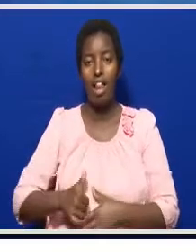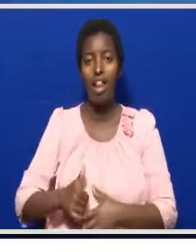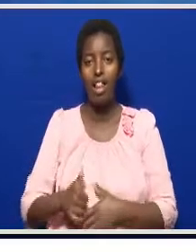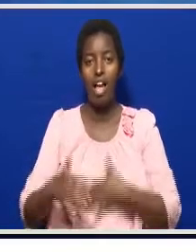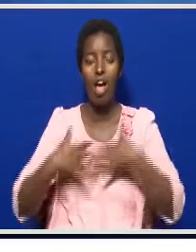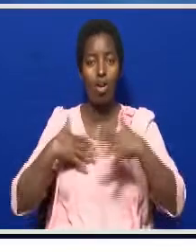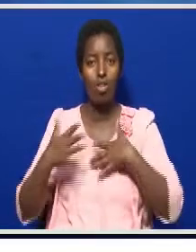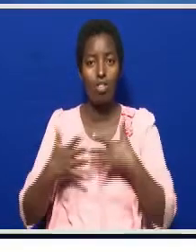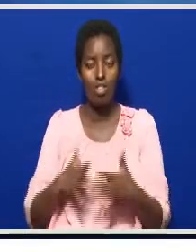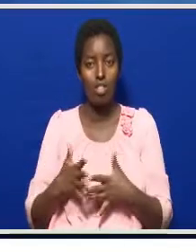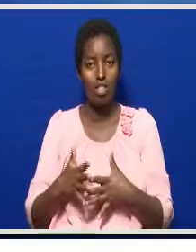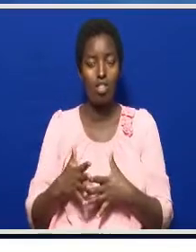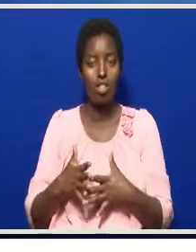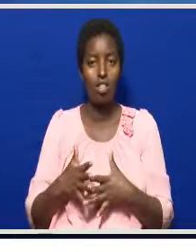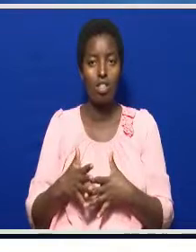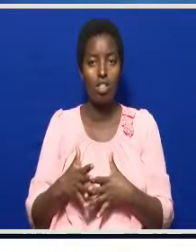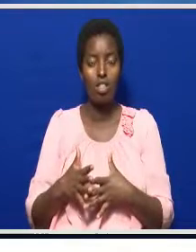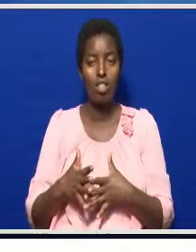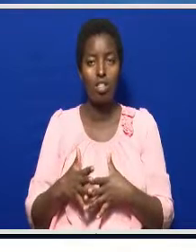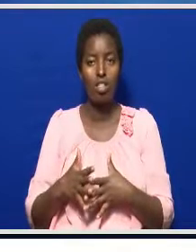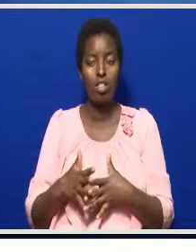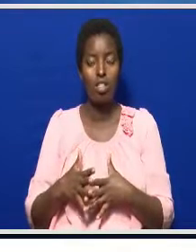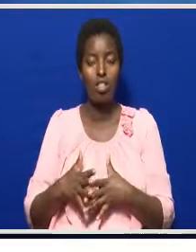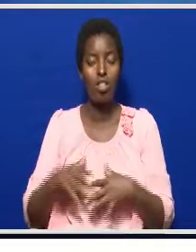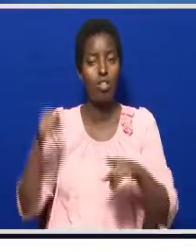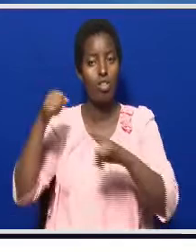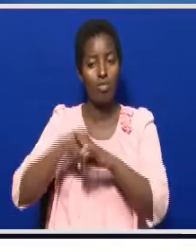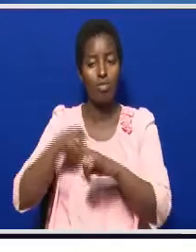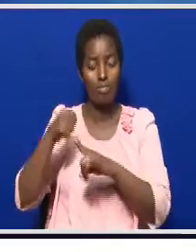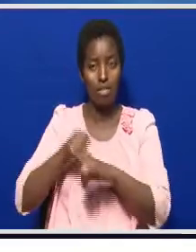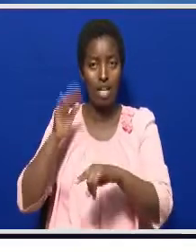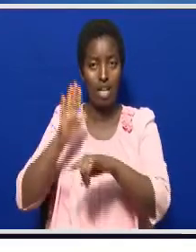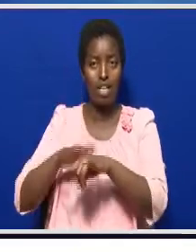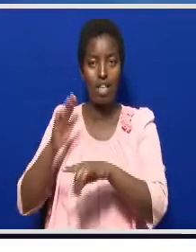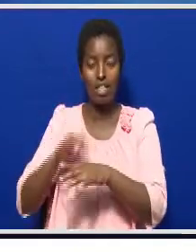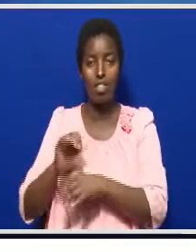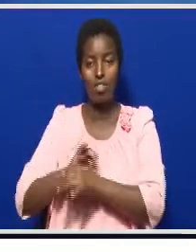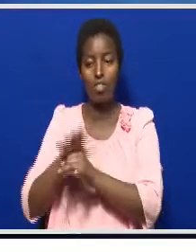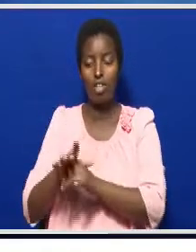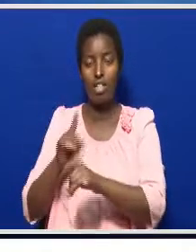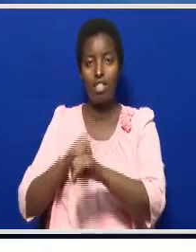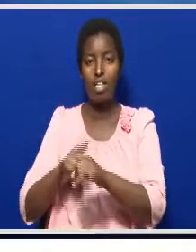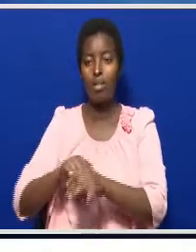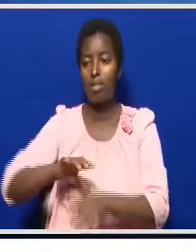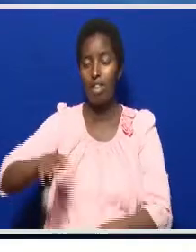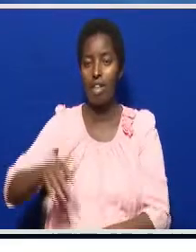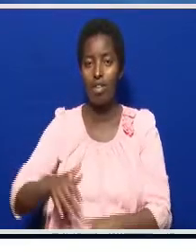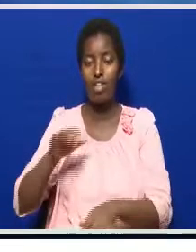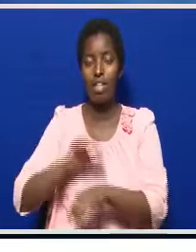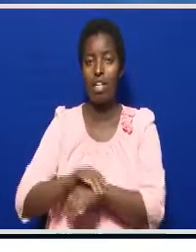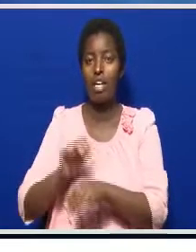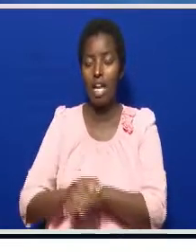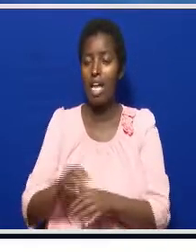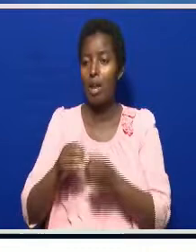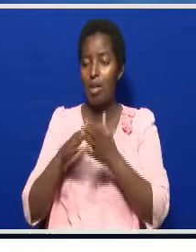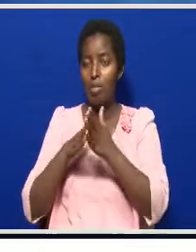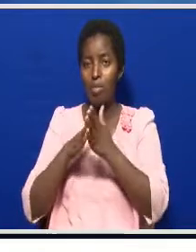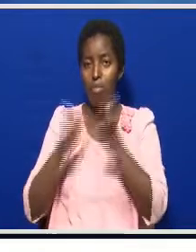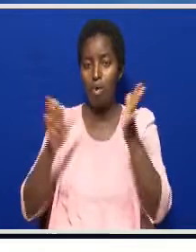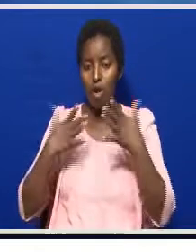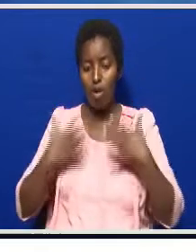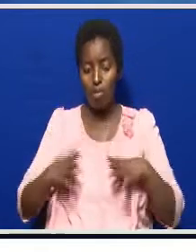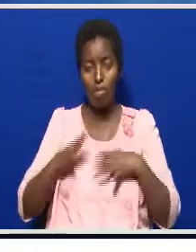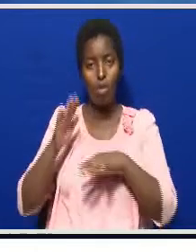officials concerned to brace themselves in the fight against COVID-19 infections. This comes as the county recorded massive numbers of the